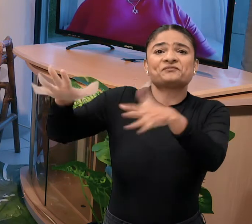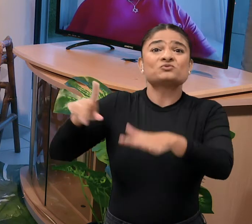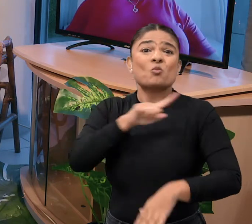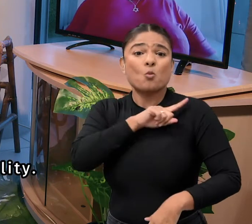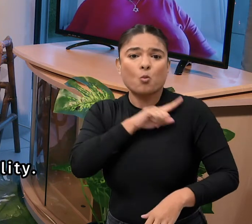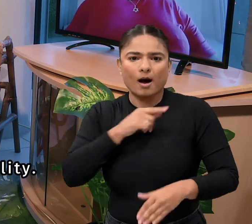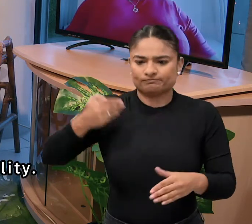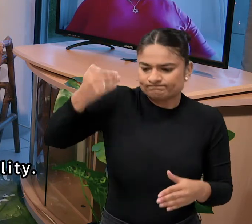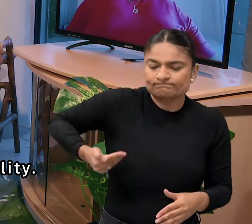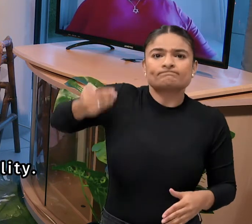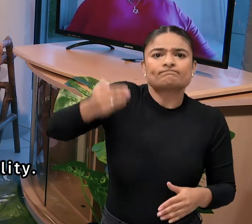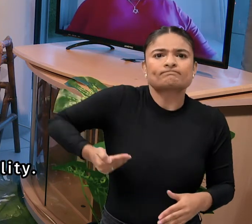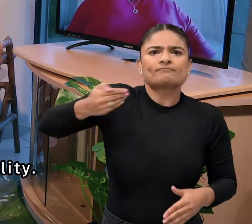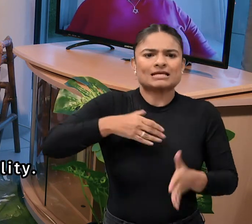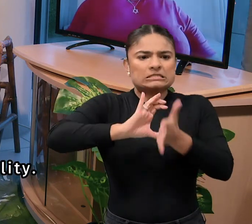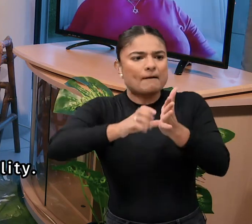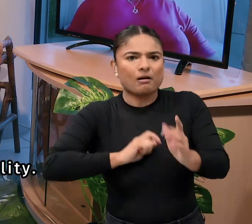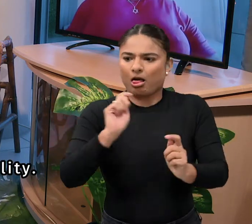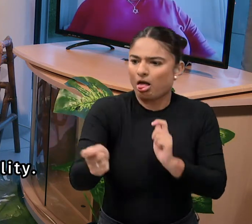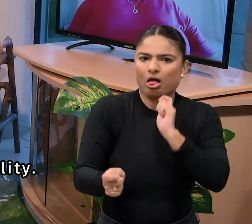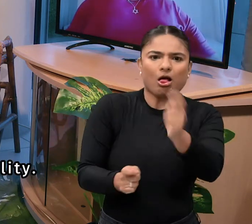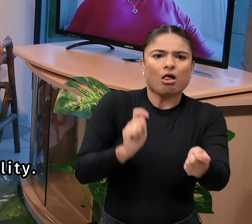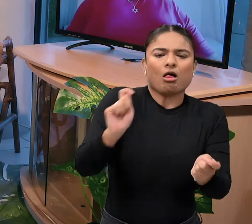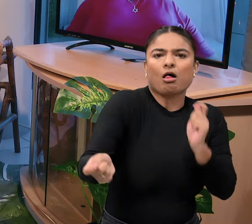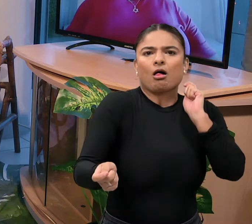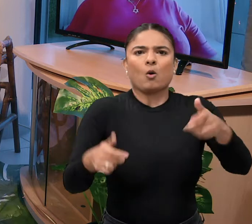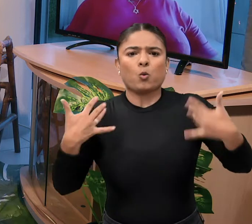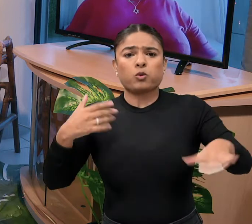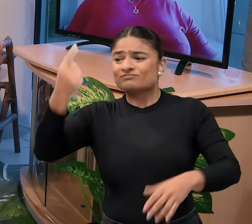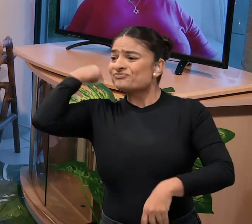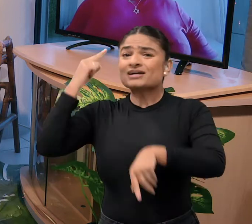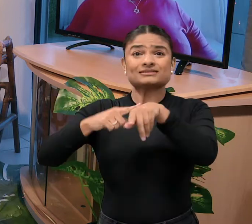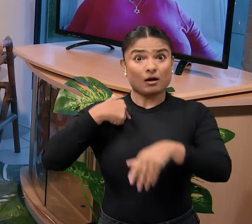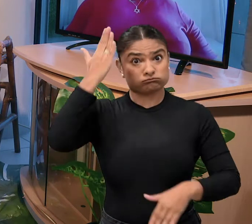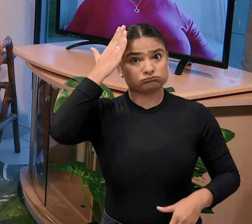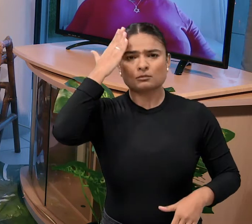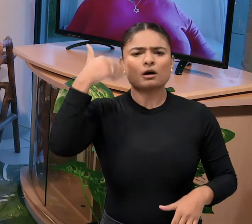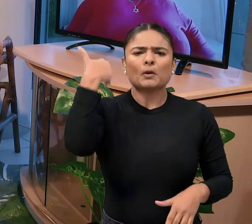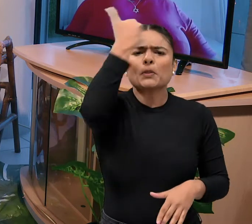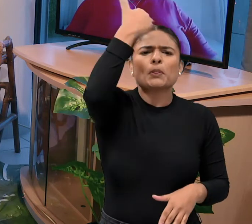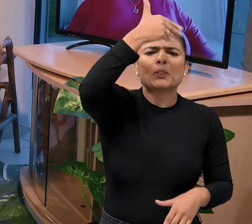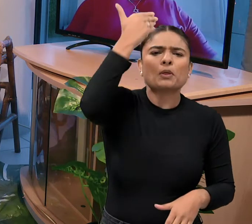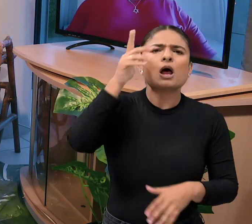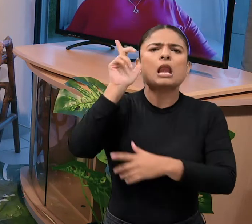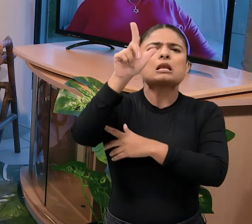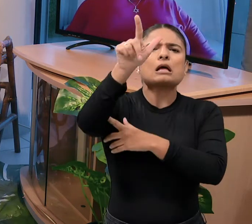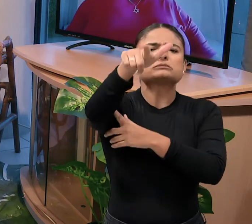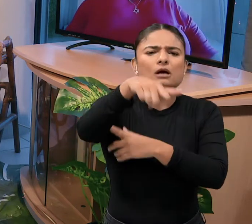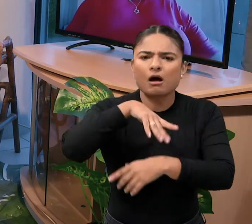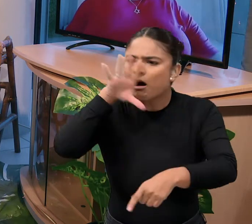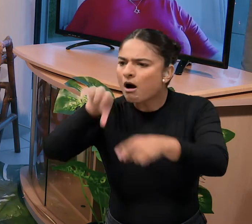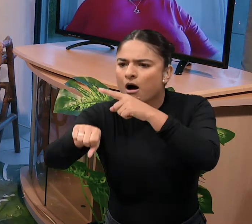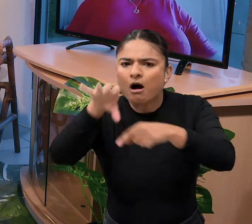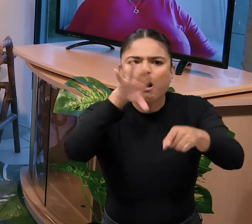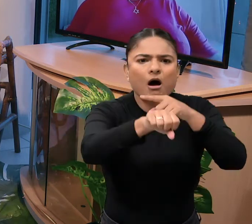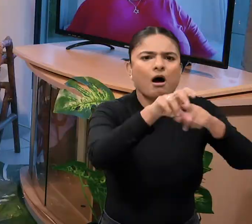quickly because of the expenses around disability. And I knew nothing at the time. I